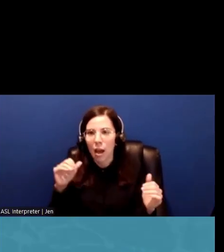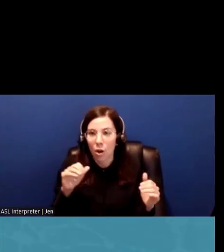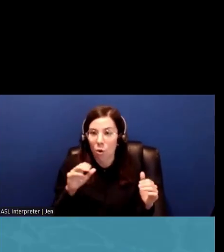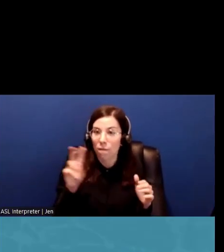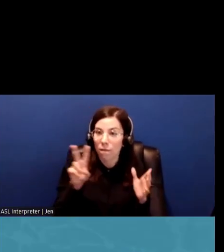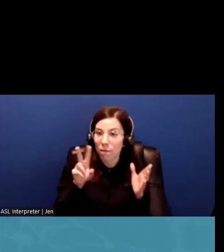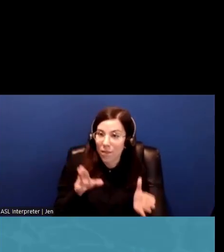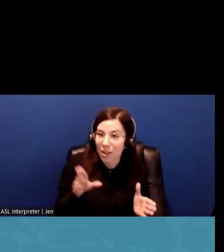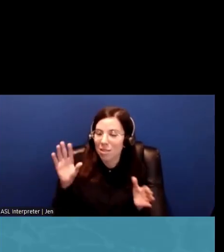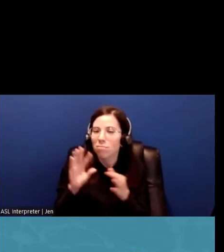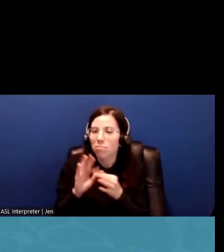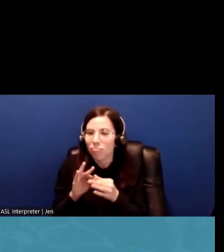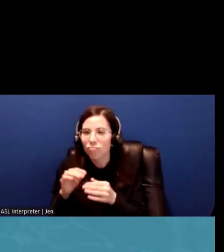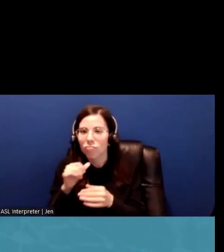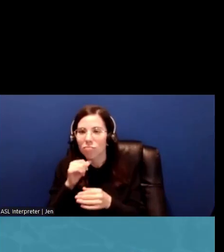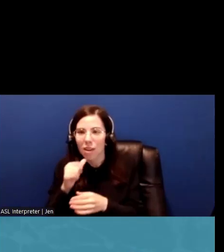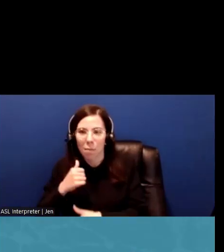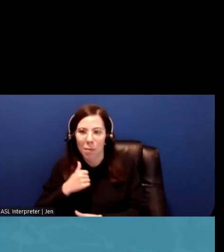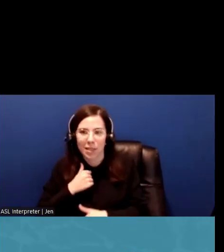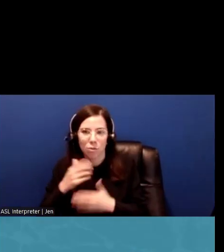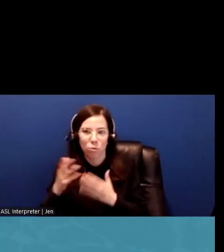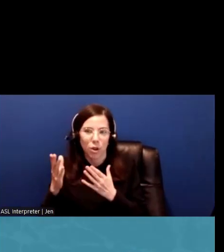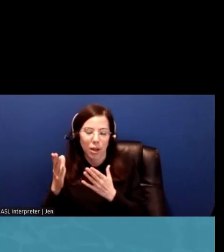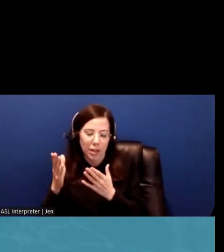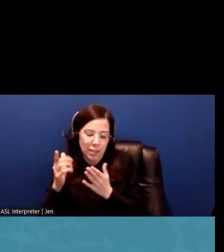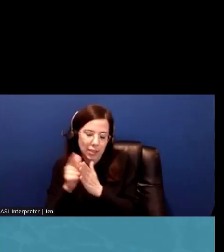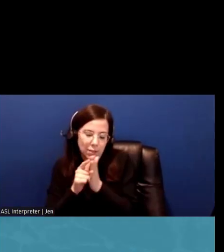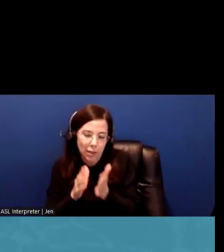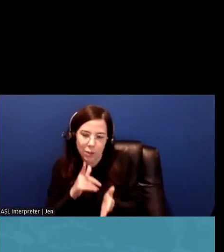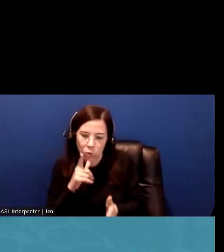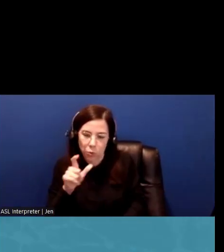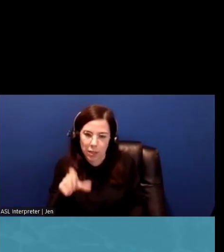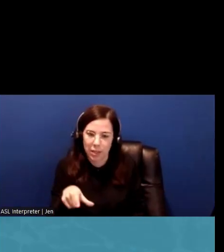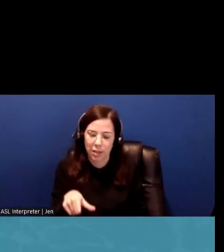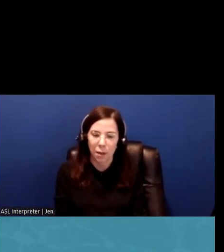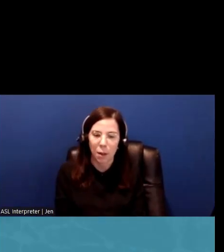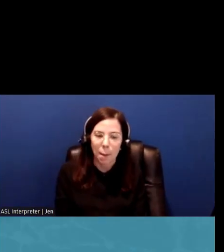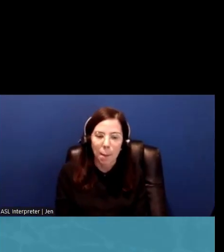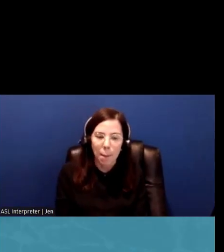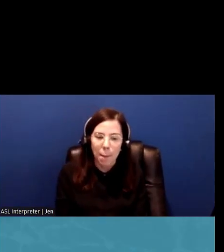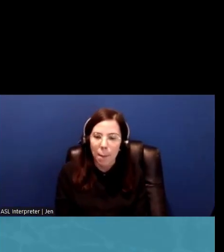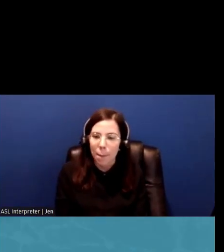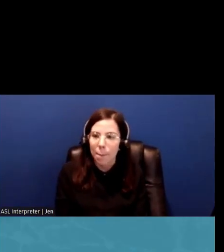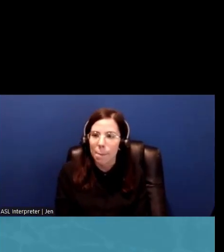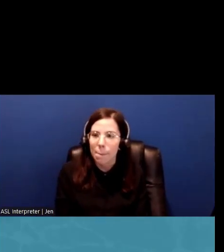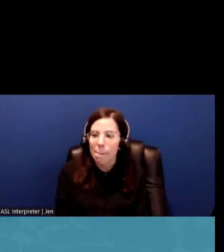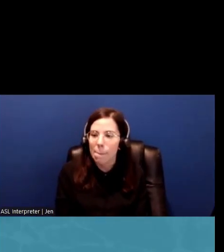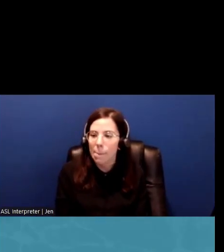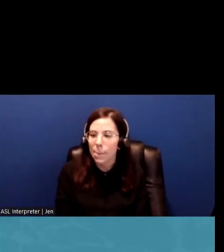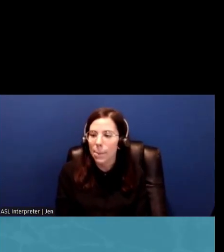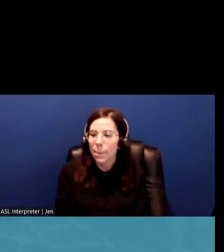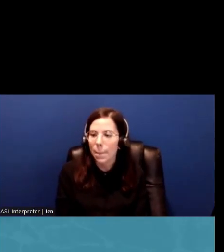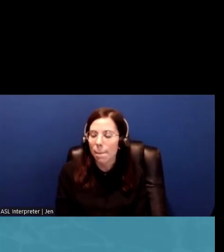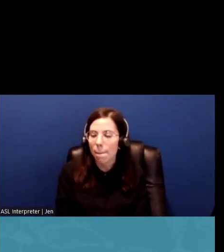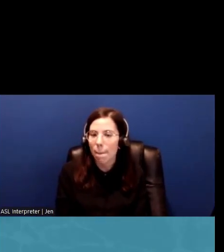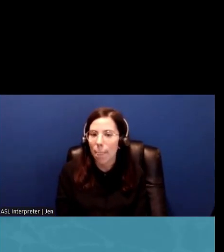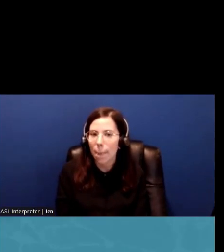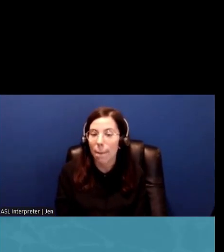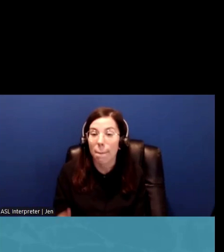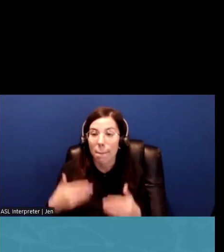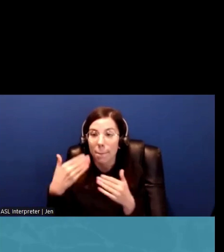with civilian attorneys who need them. So moving on to the next